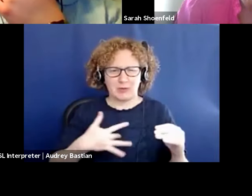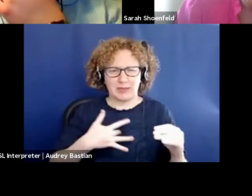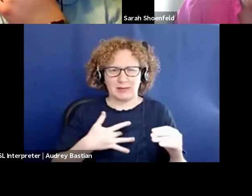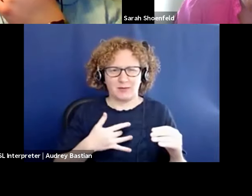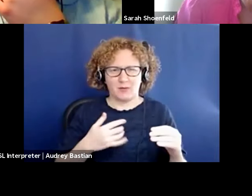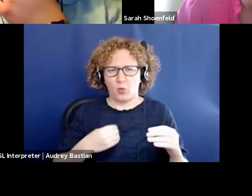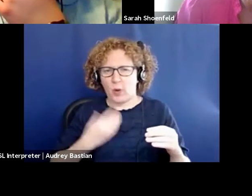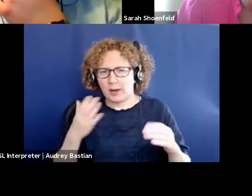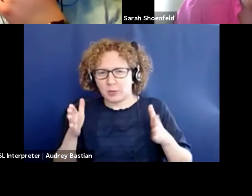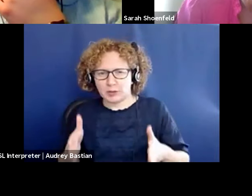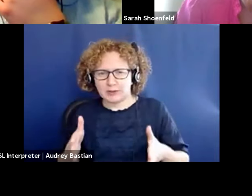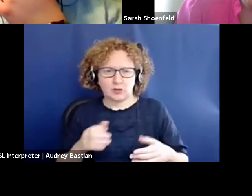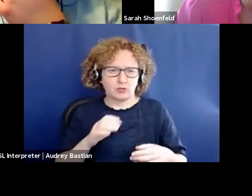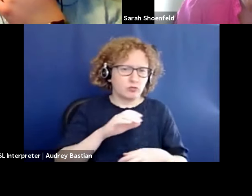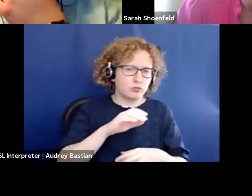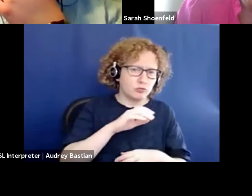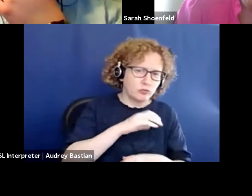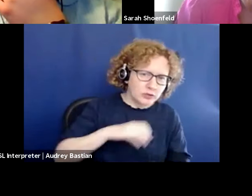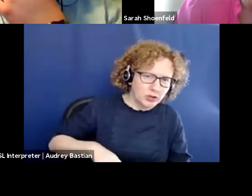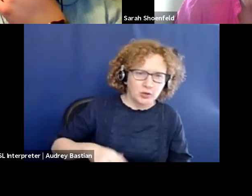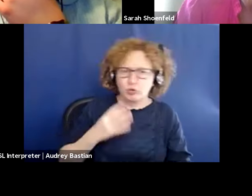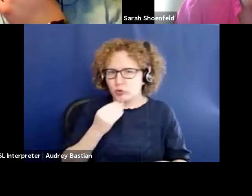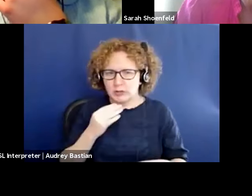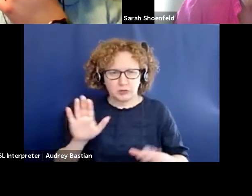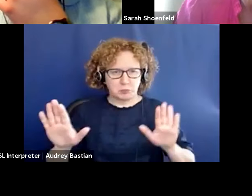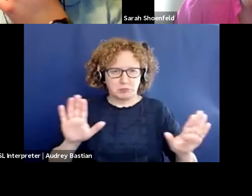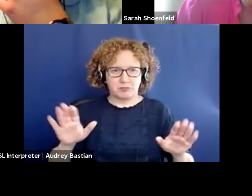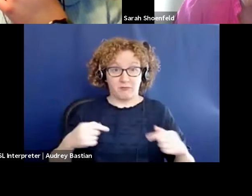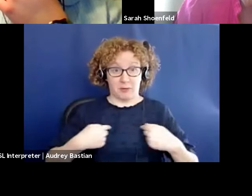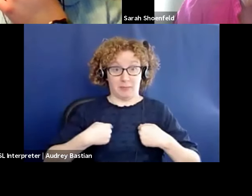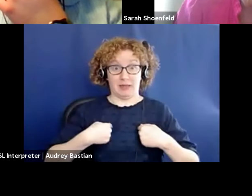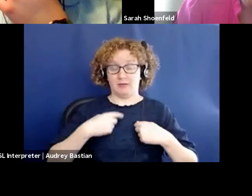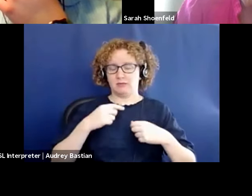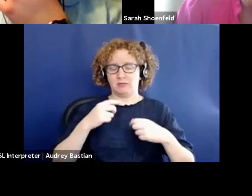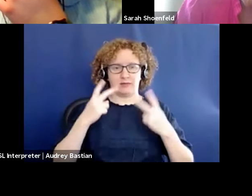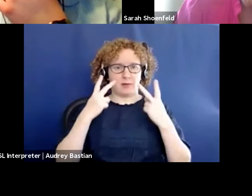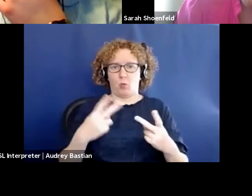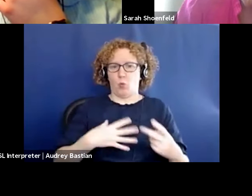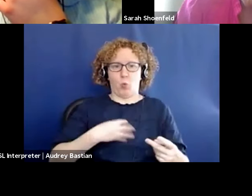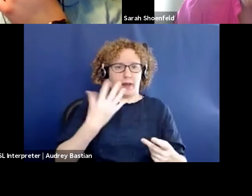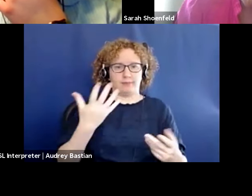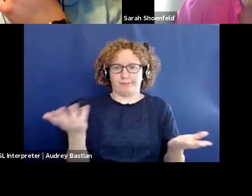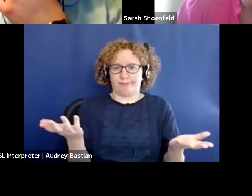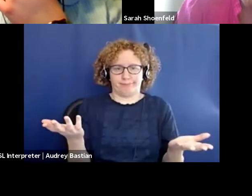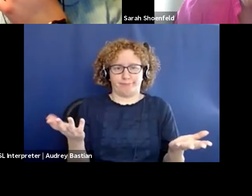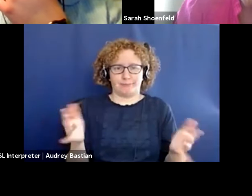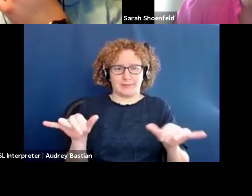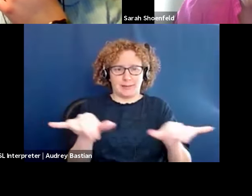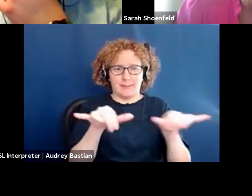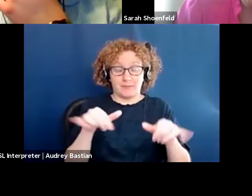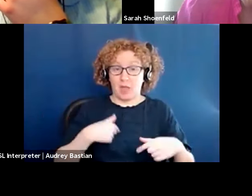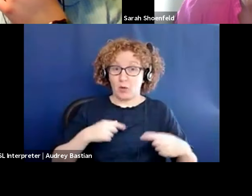a white person, whether it was a Christian white person or a Jewish white person. They were just white people to me. And I was really